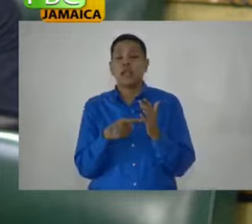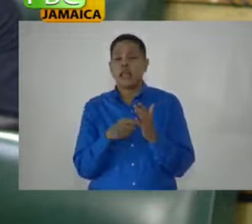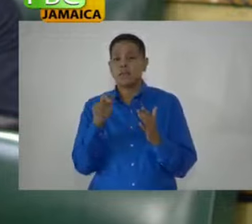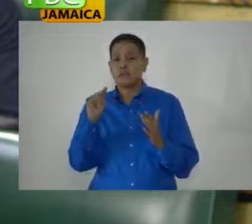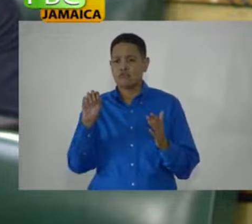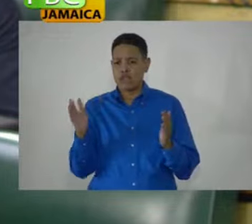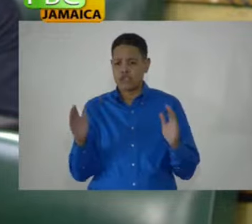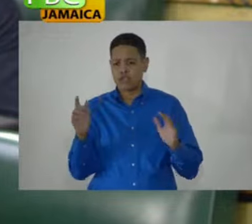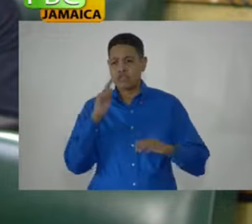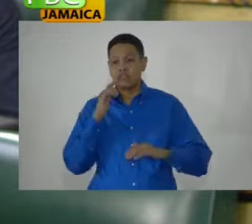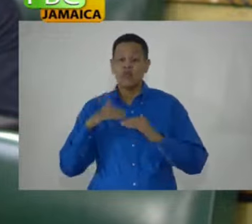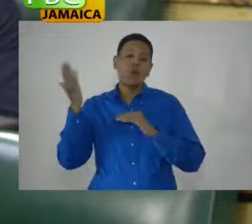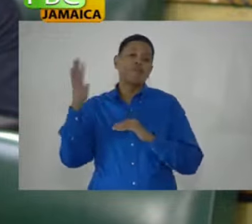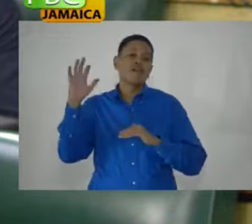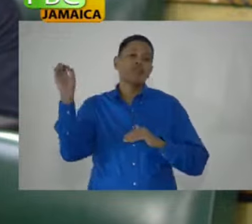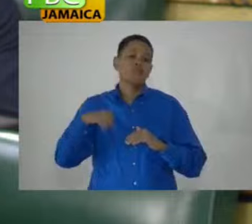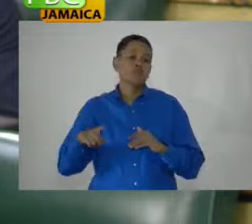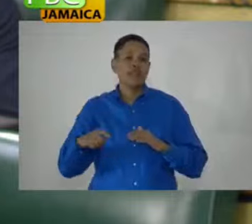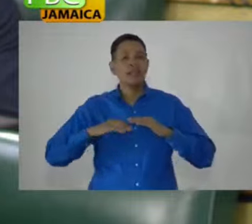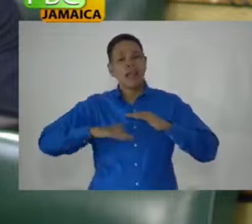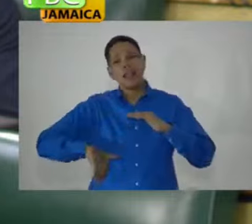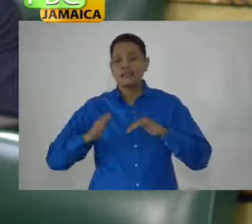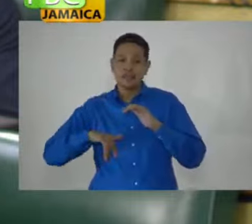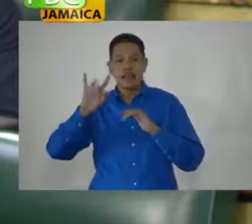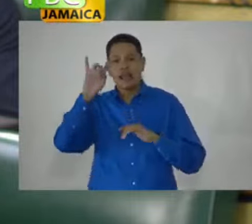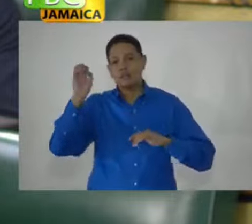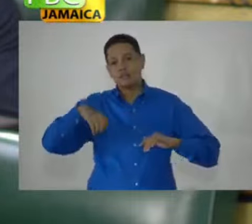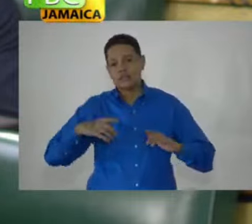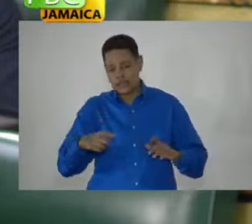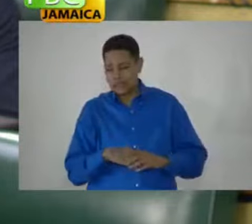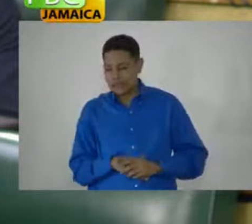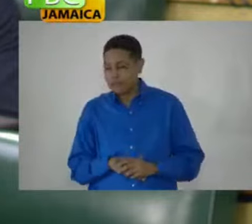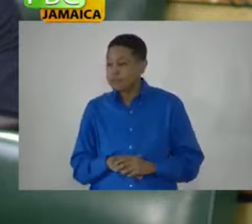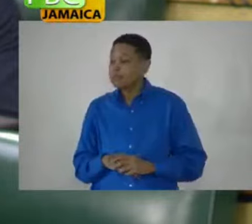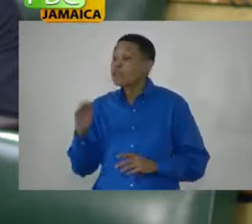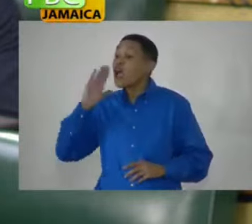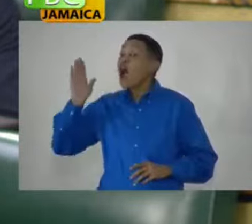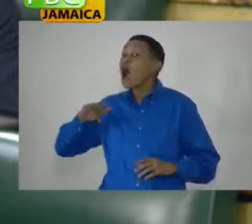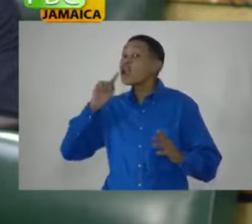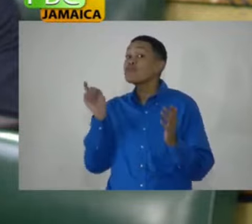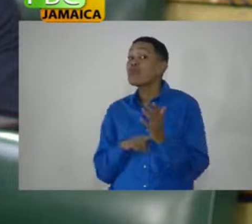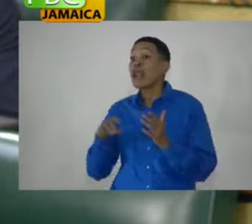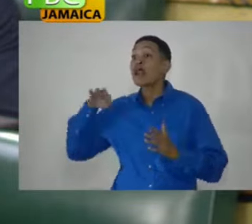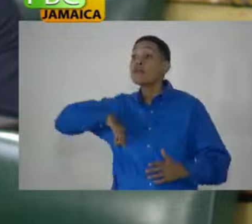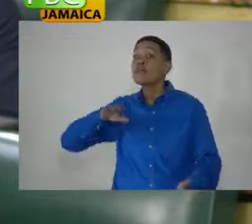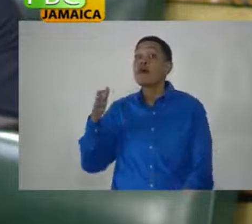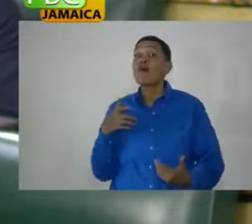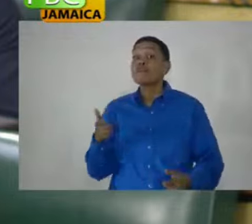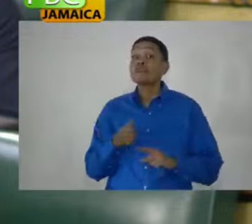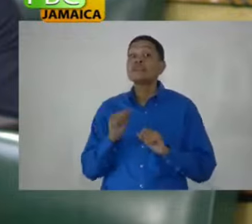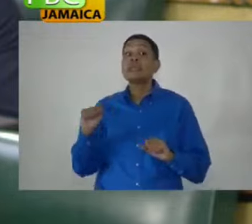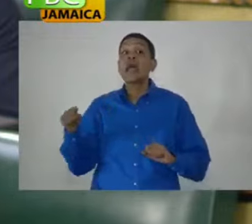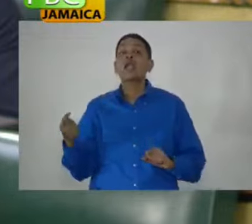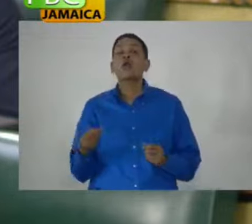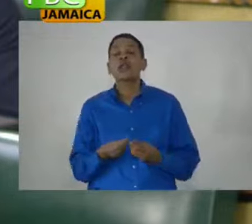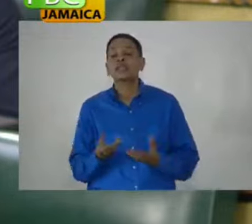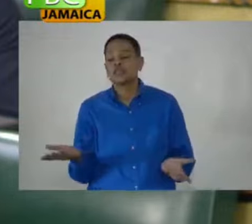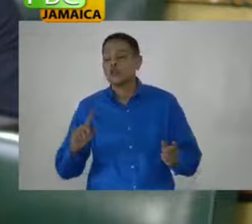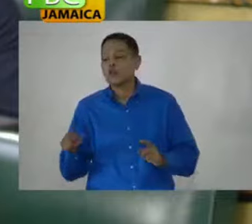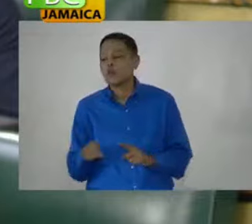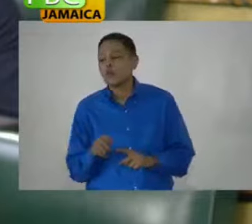is greater than 5% and less than 8%. All the realized profits can only be distributed when